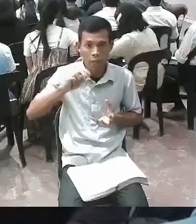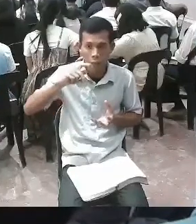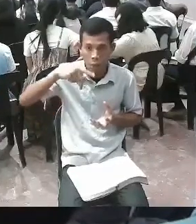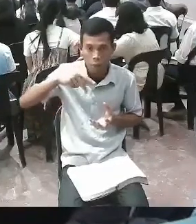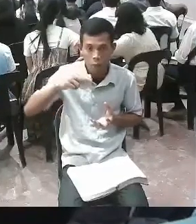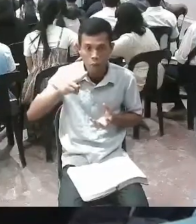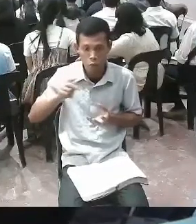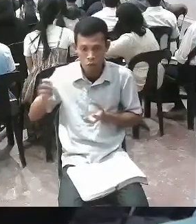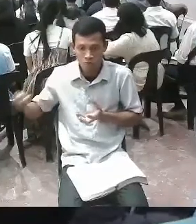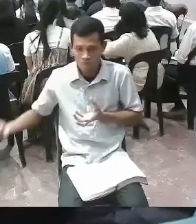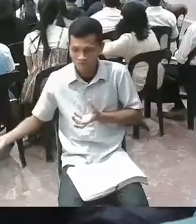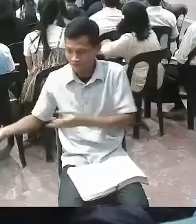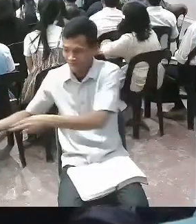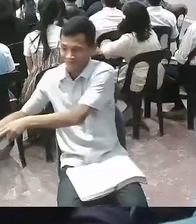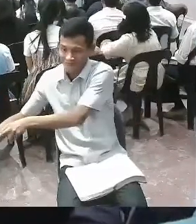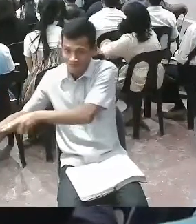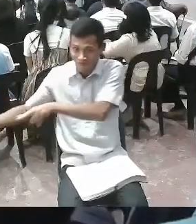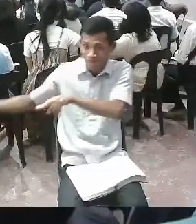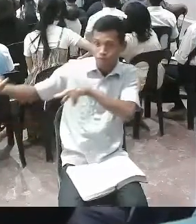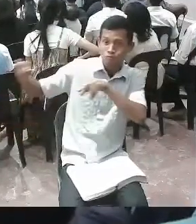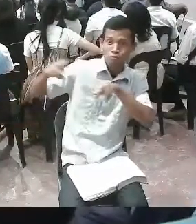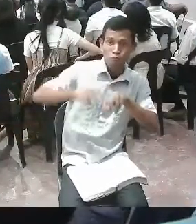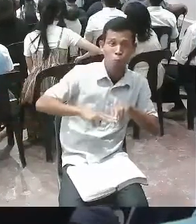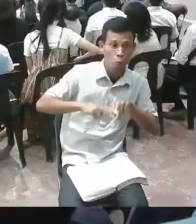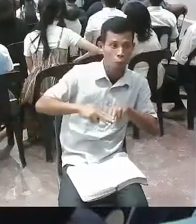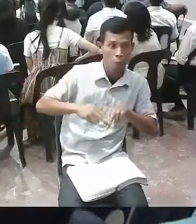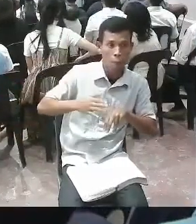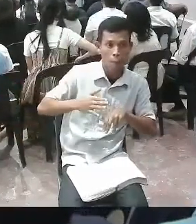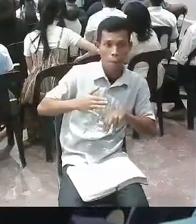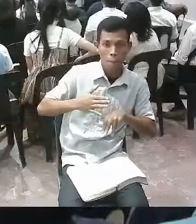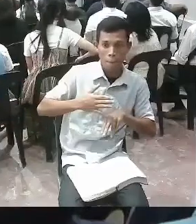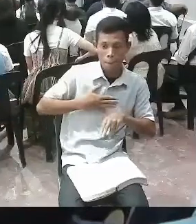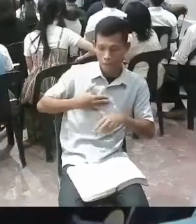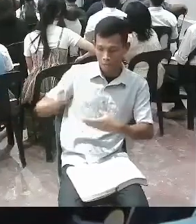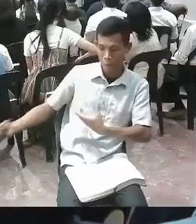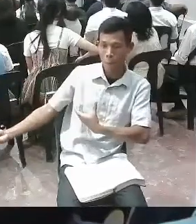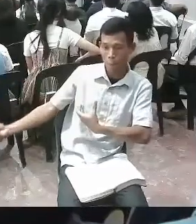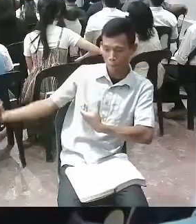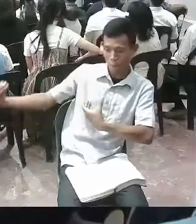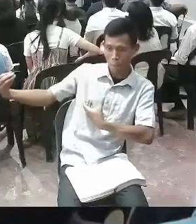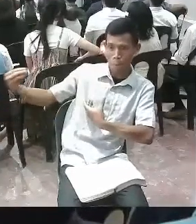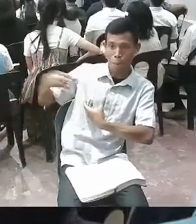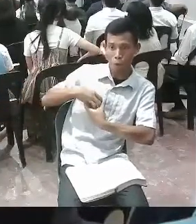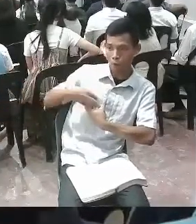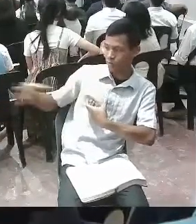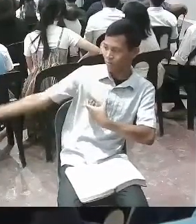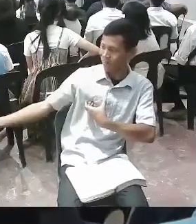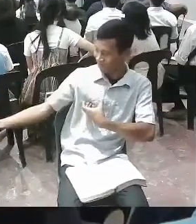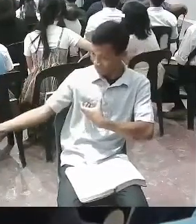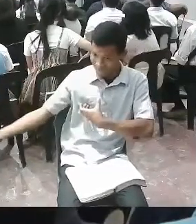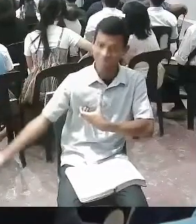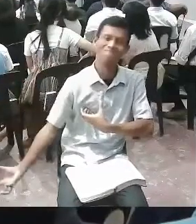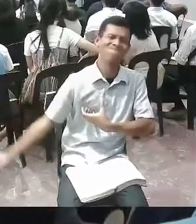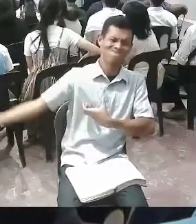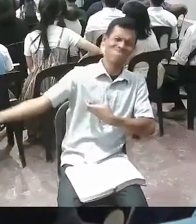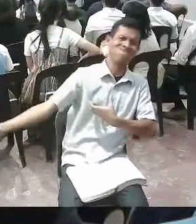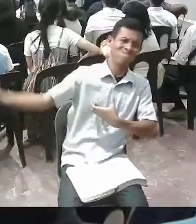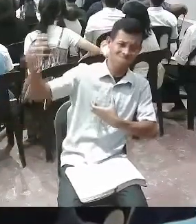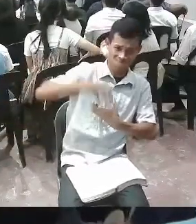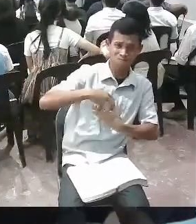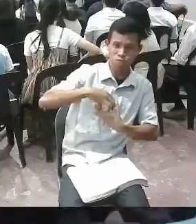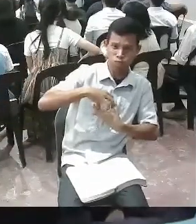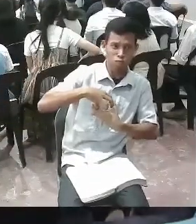imputed righteousness. The word impute means deposit. It's a banking term. Any bankers here?